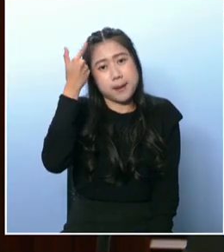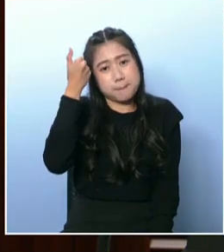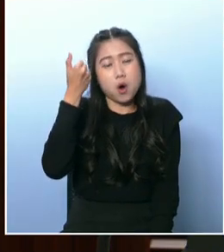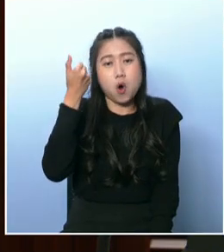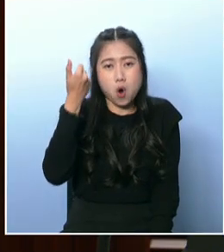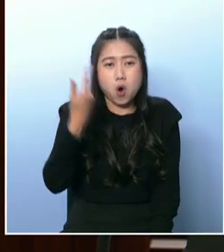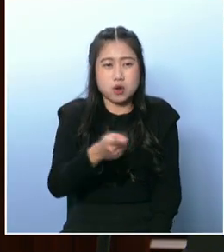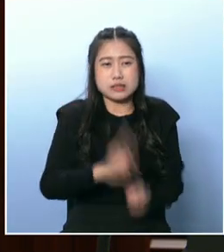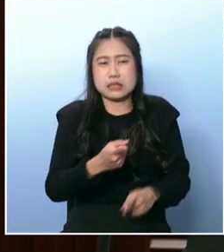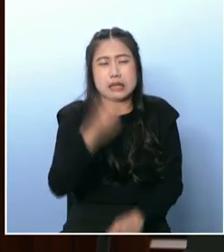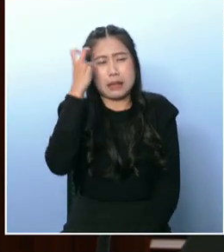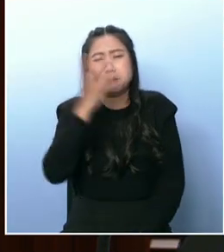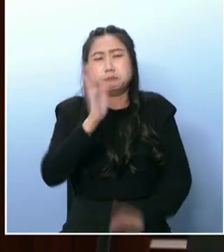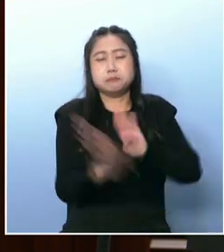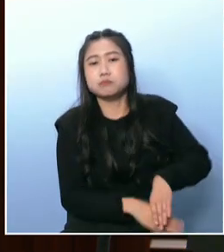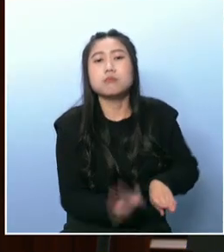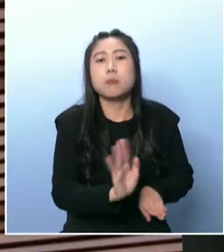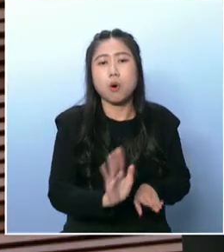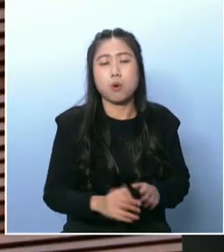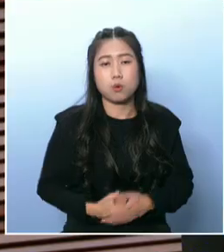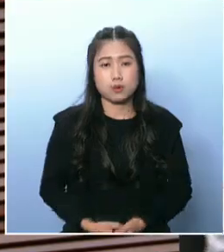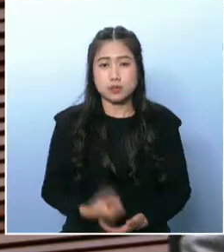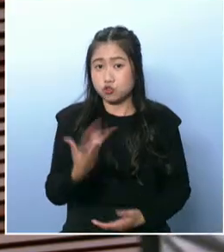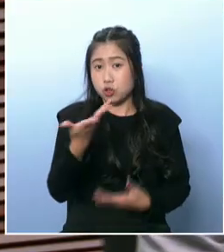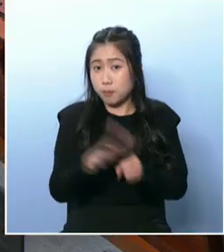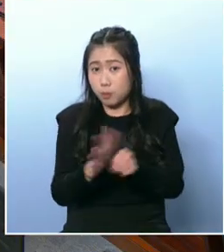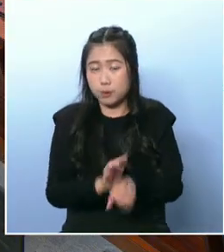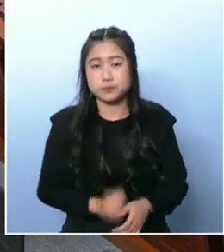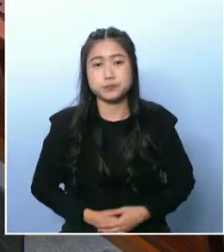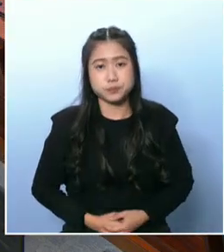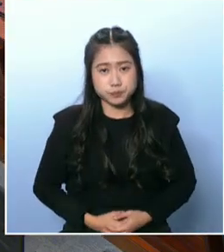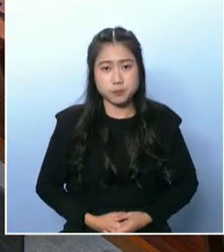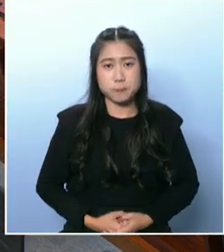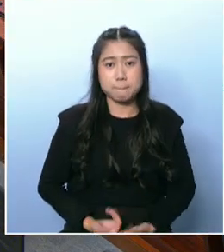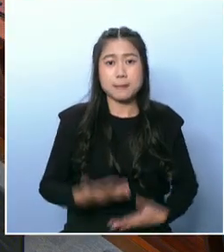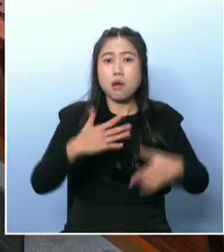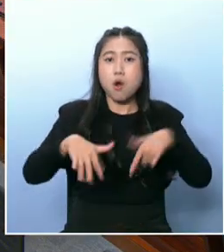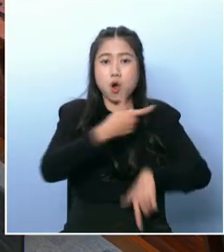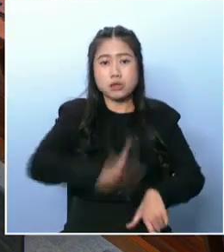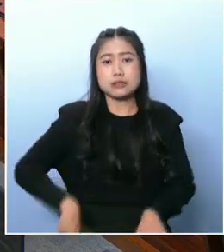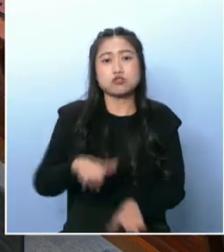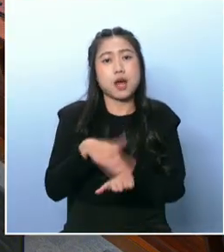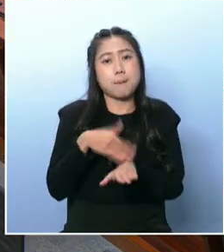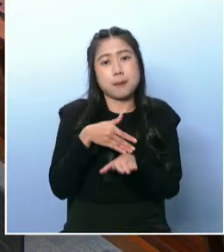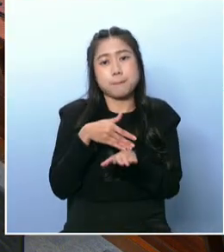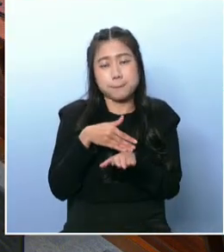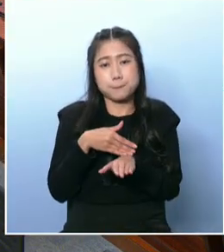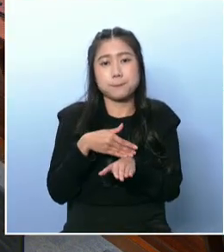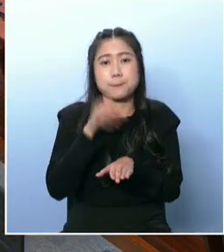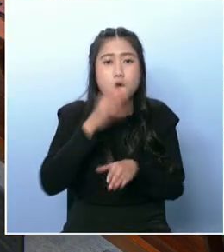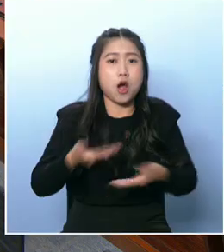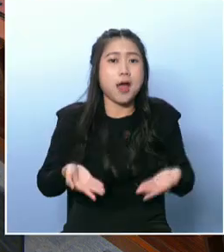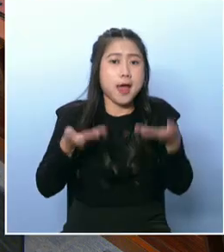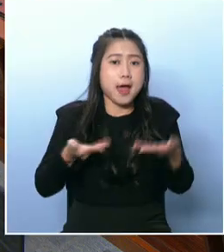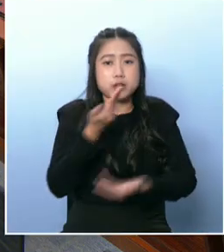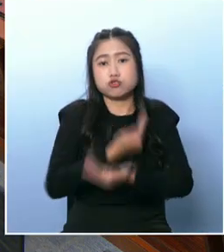able to afford it. So please don't preclude this possibility. Please ask SWD to supplement. Well, Ms.